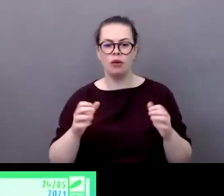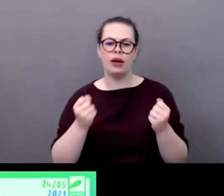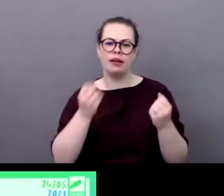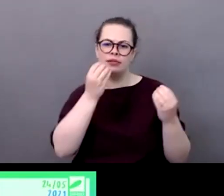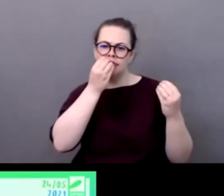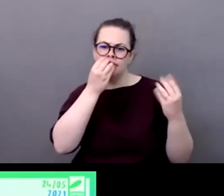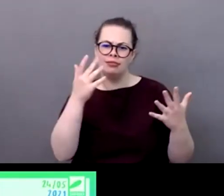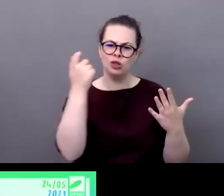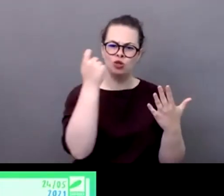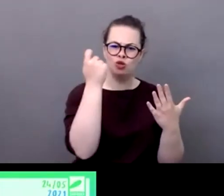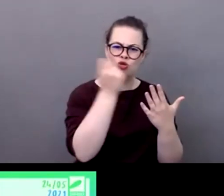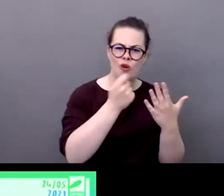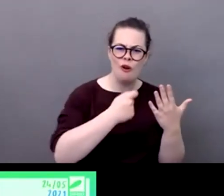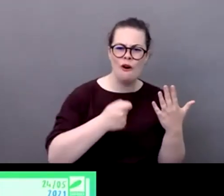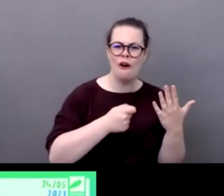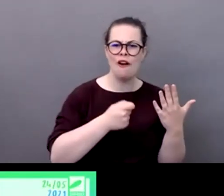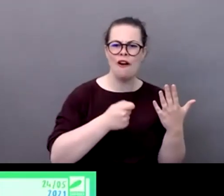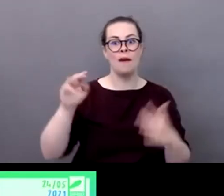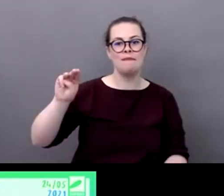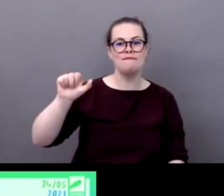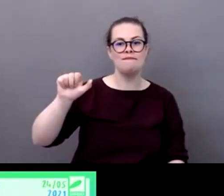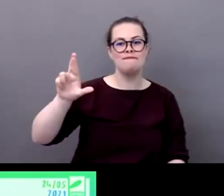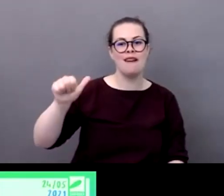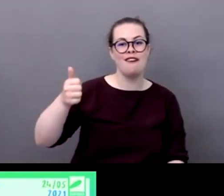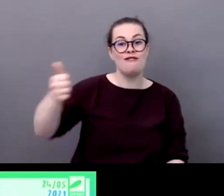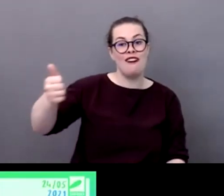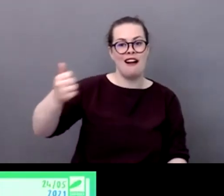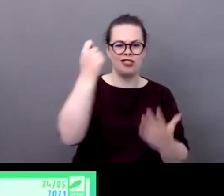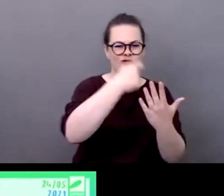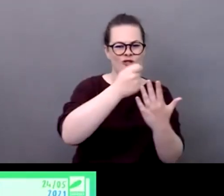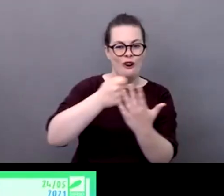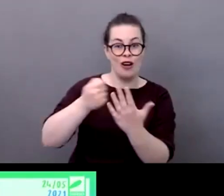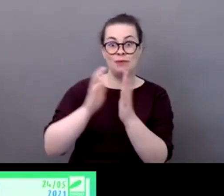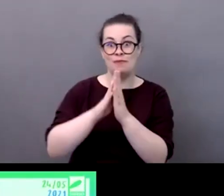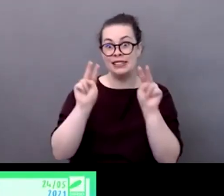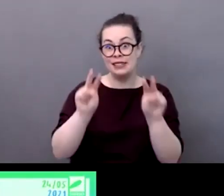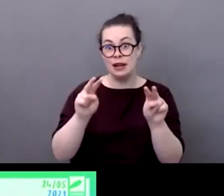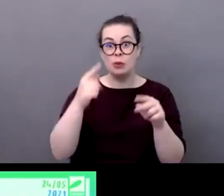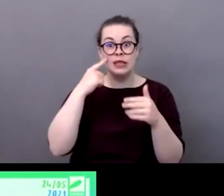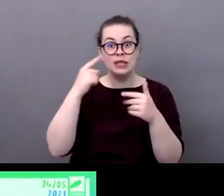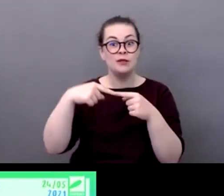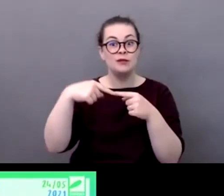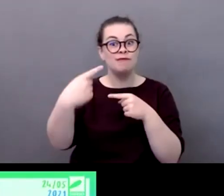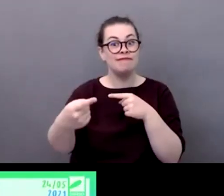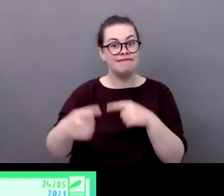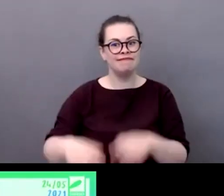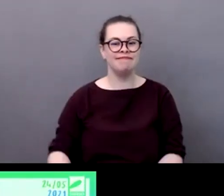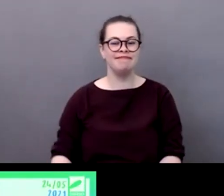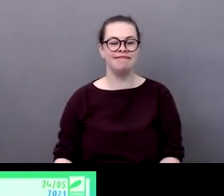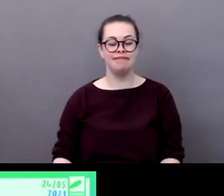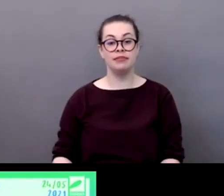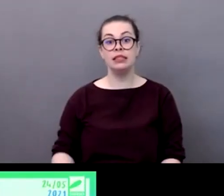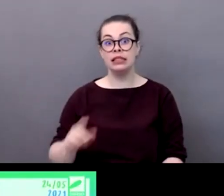drawing from Mara. See you in a few minutes. Just a quick reminder,